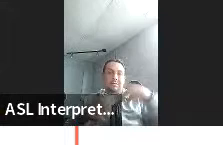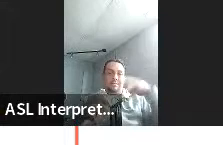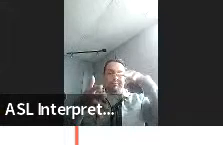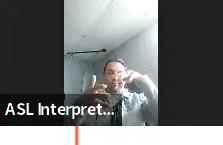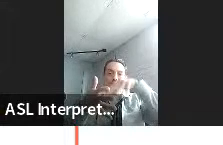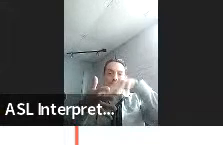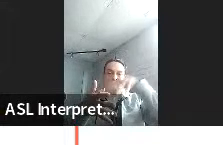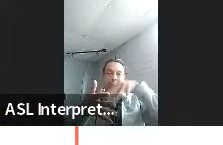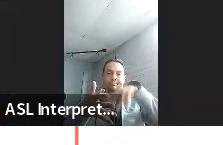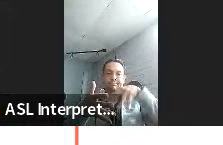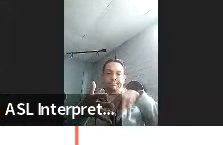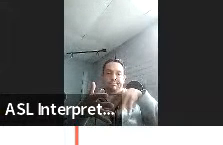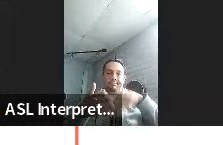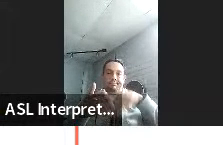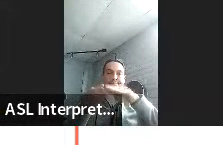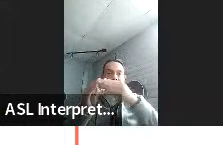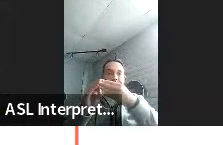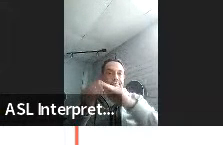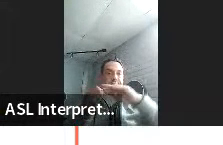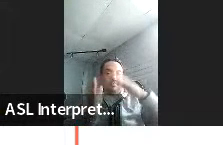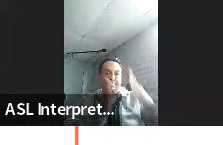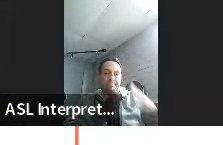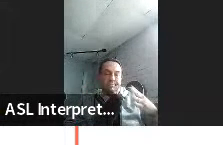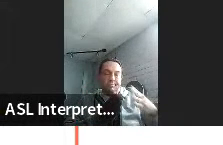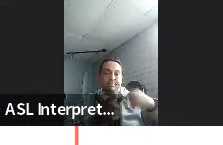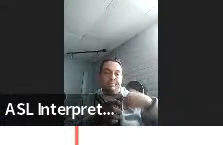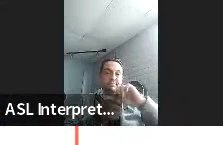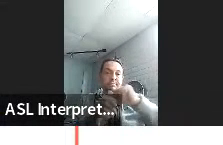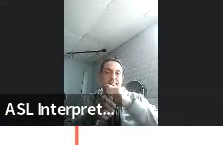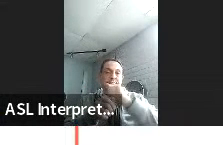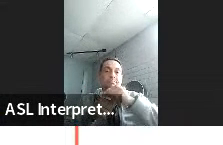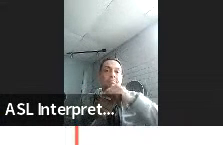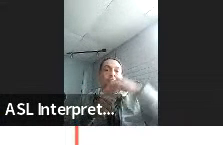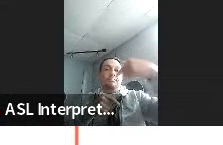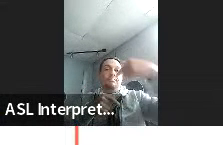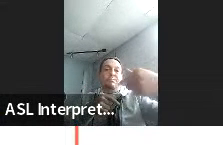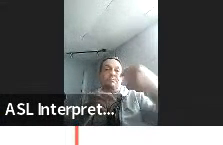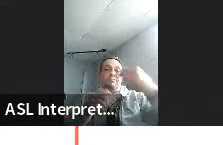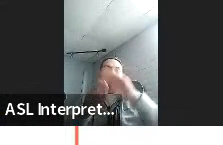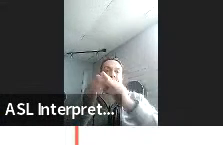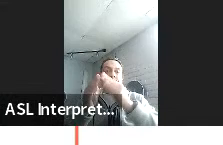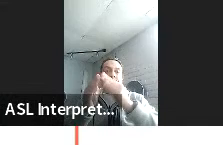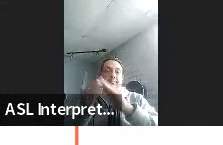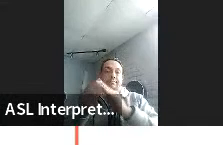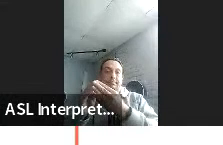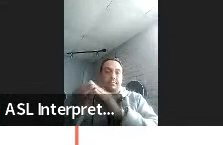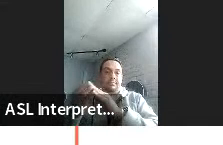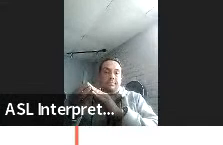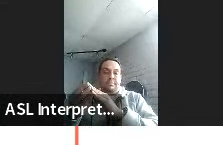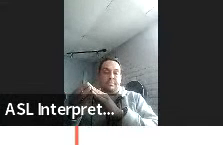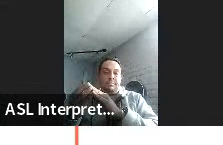across the city and likely would be addressed as part of a separate application simply because of